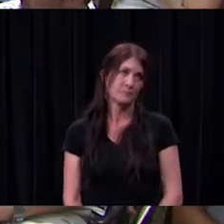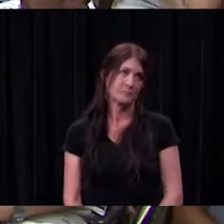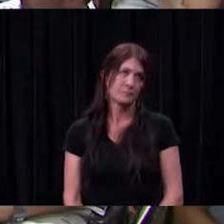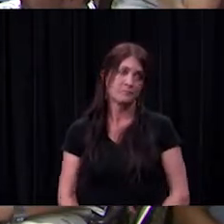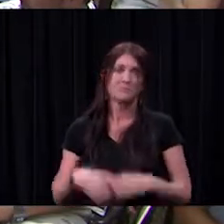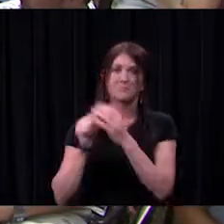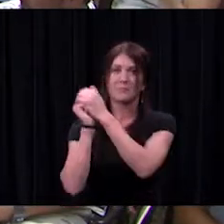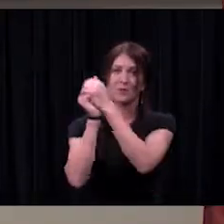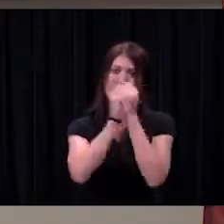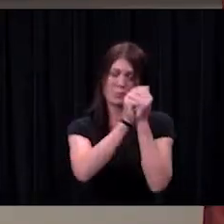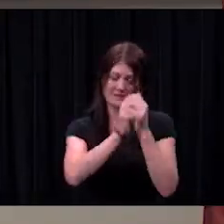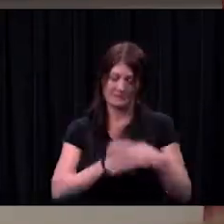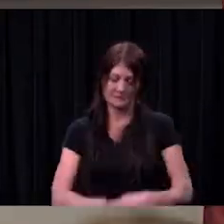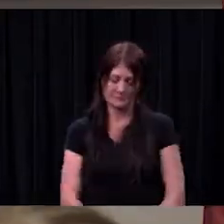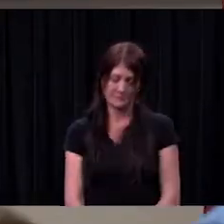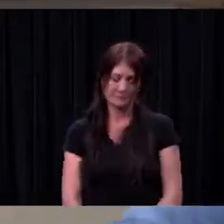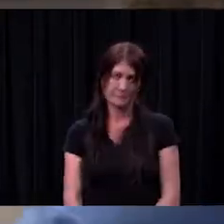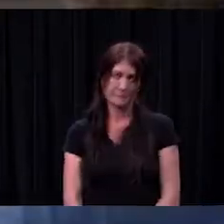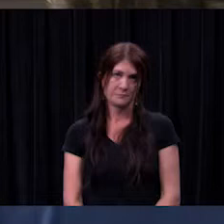Congratulations.